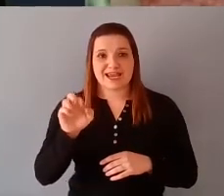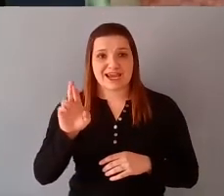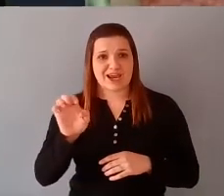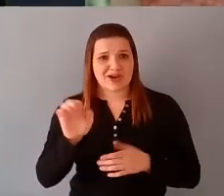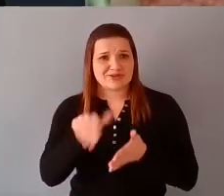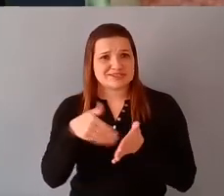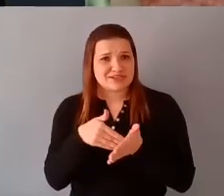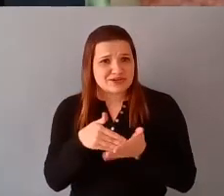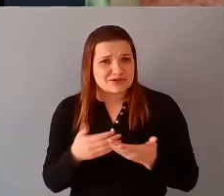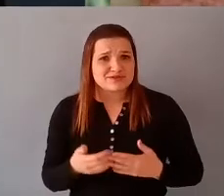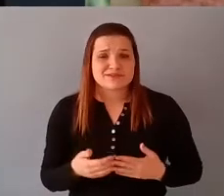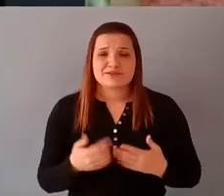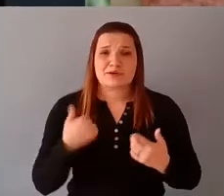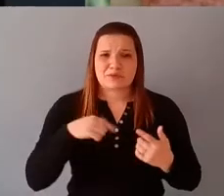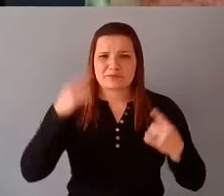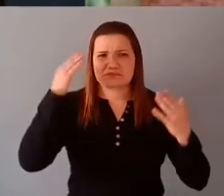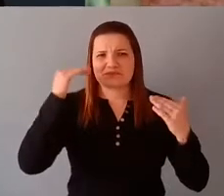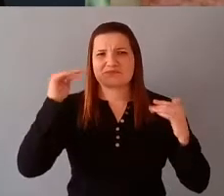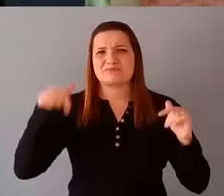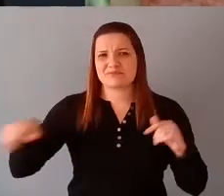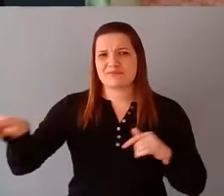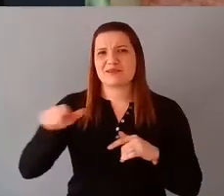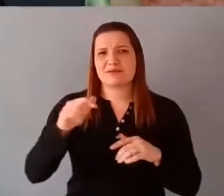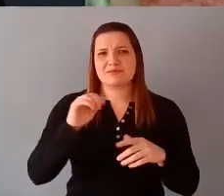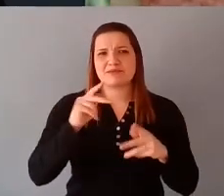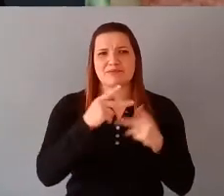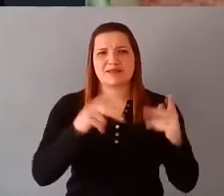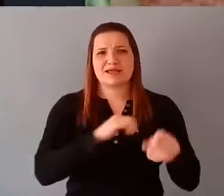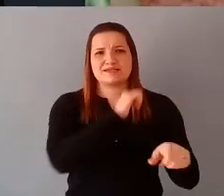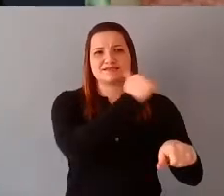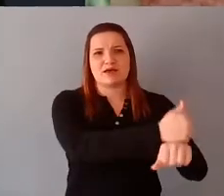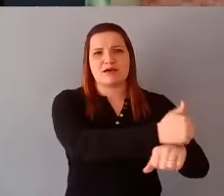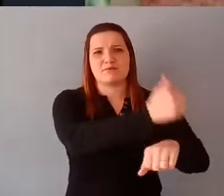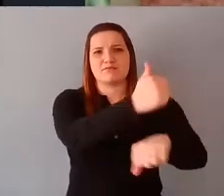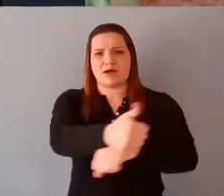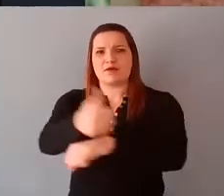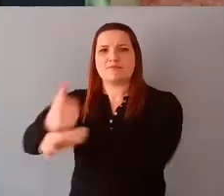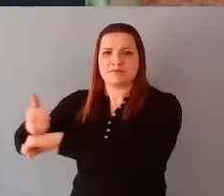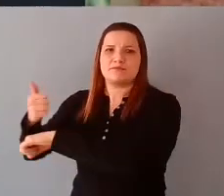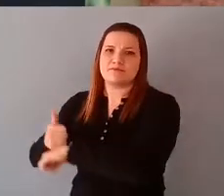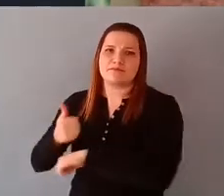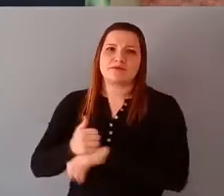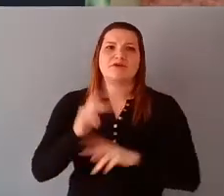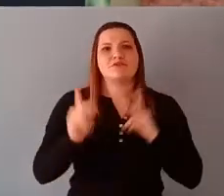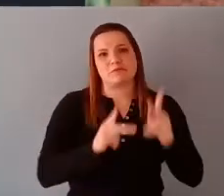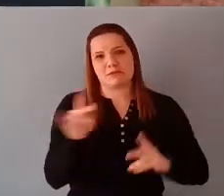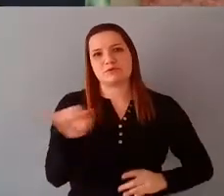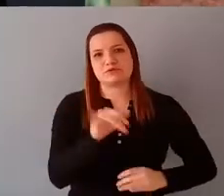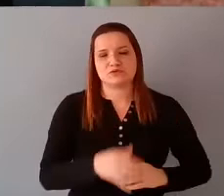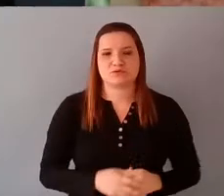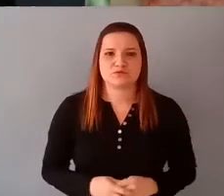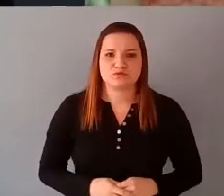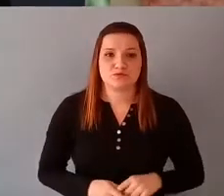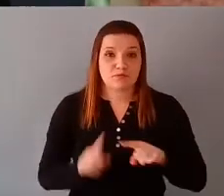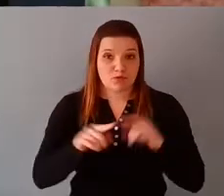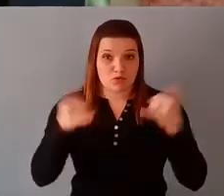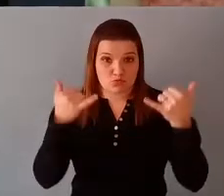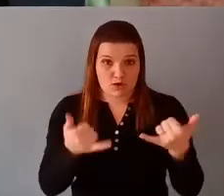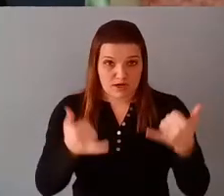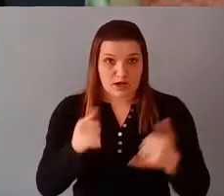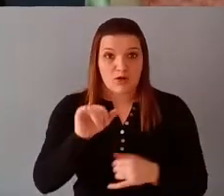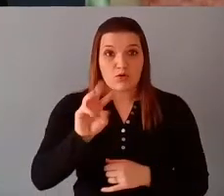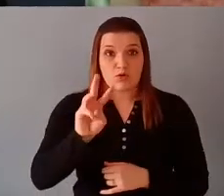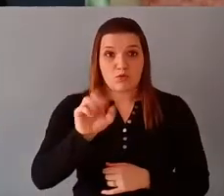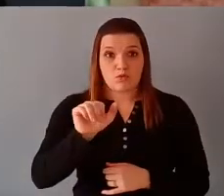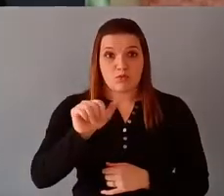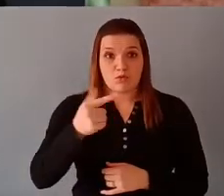would expect that those would be vaccination sites for the general public as well. Okay, so but right now Walgreens